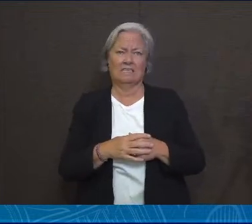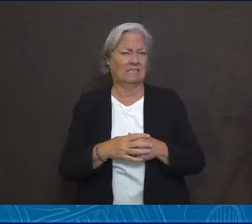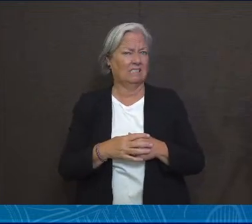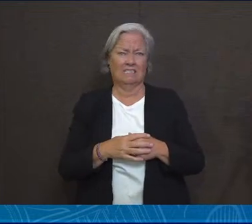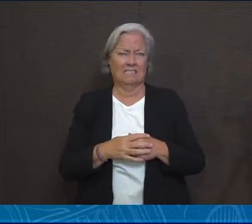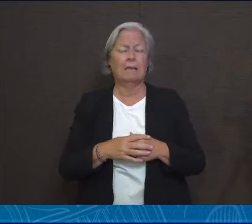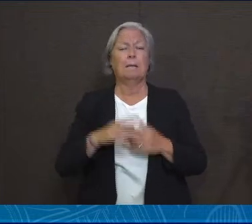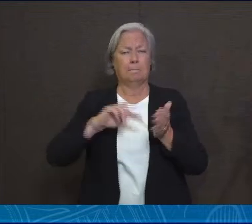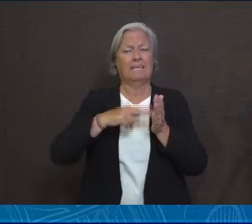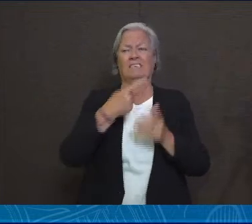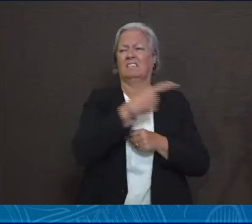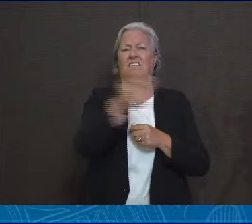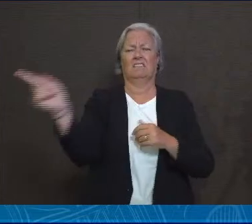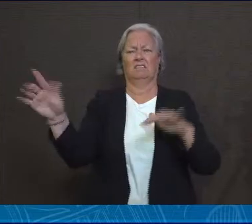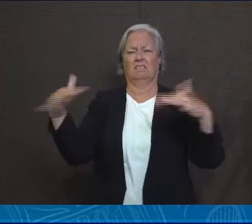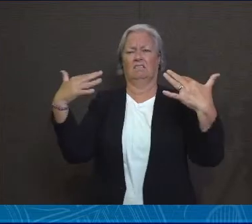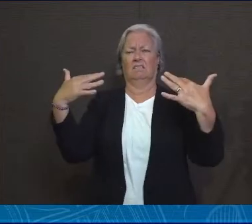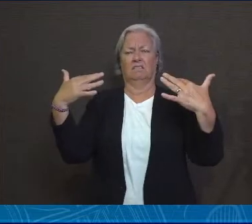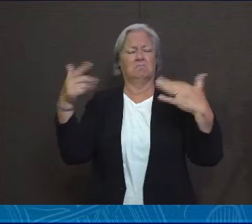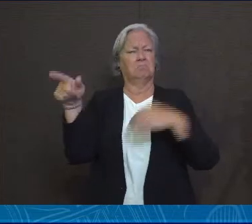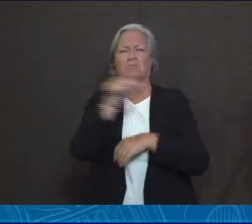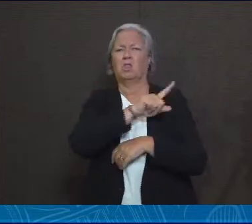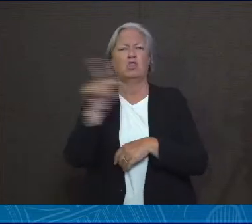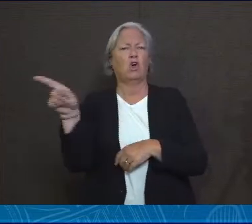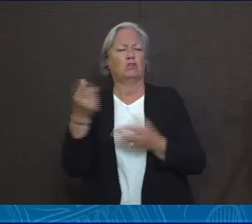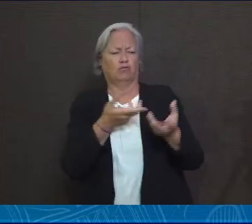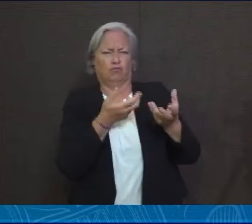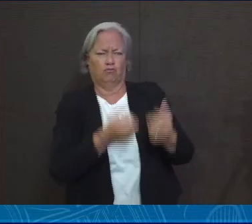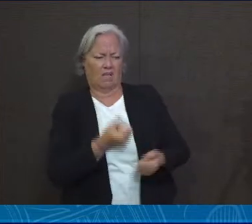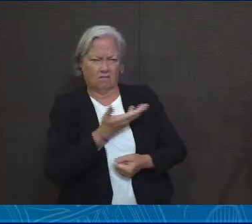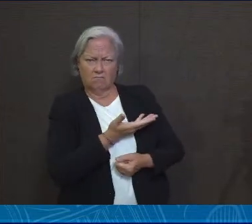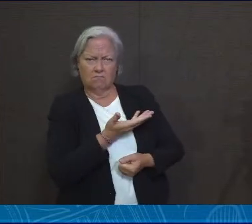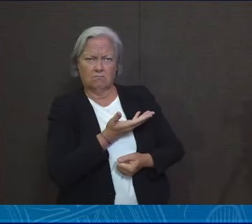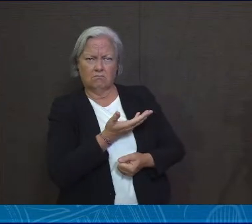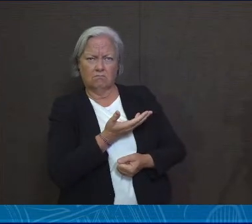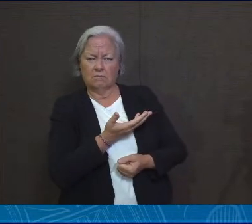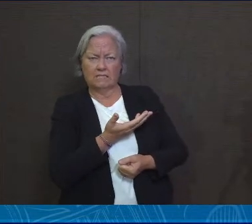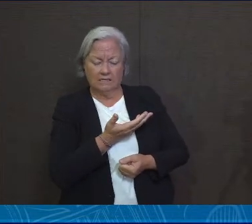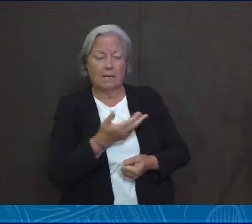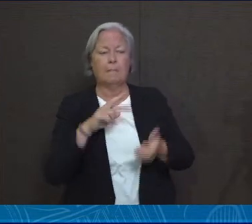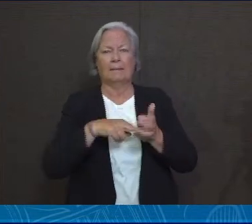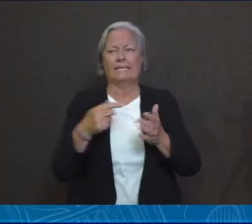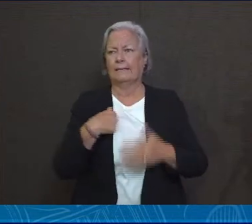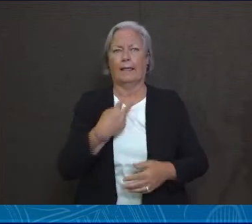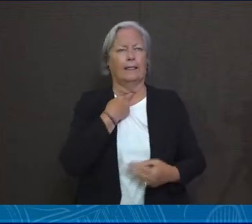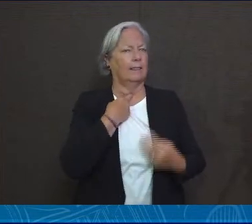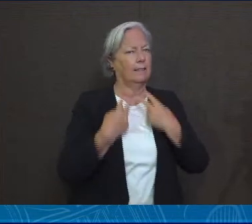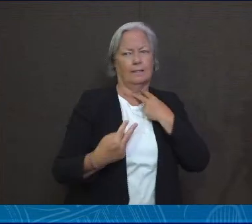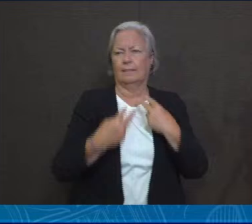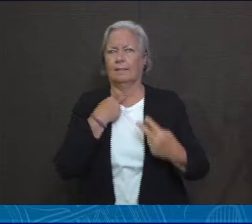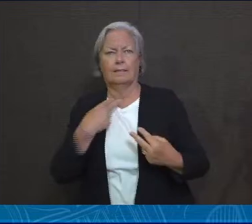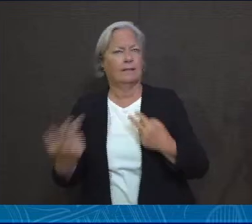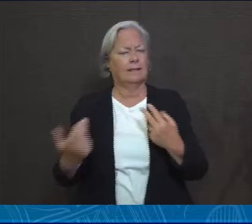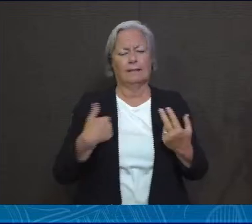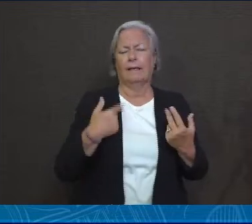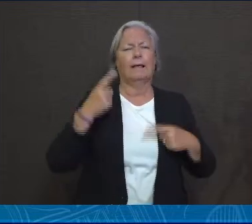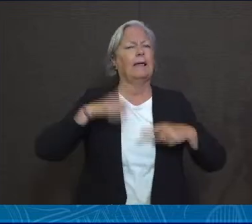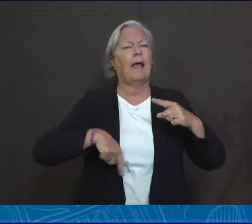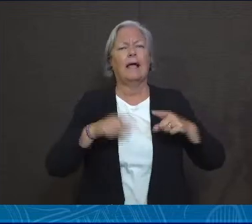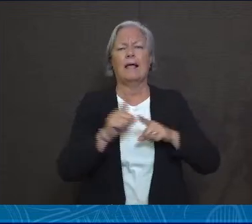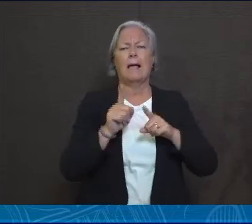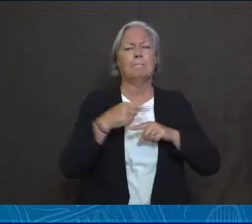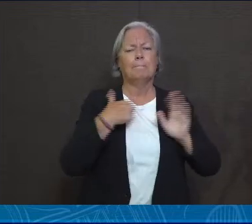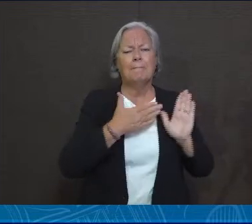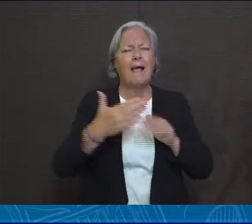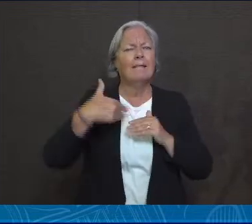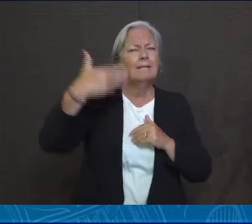down trust. It breaks down our ability to respond and our ability to plan. So yeah, I thank you for the question, but I want to defer to